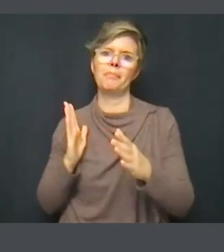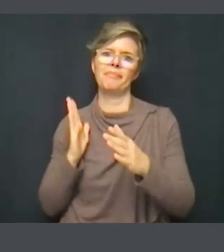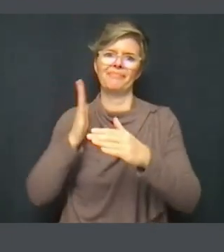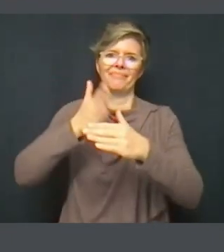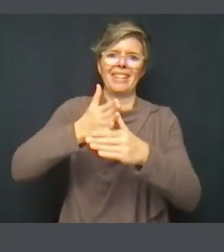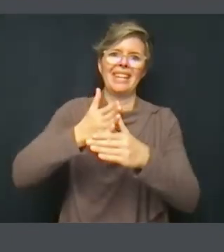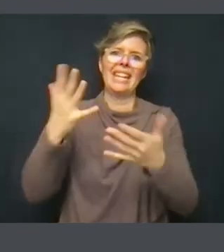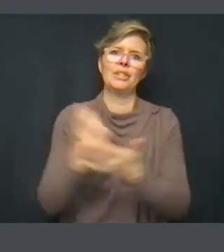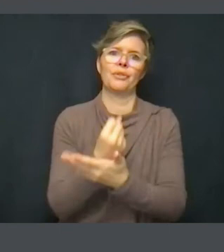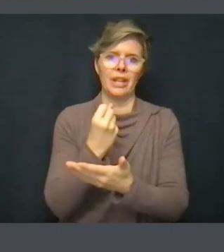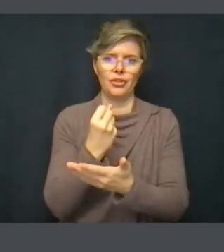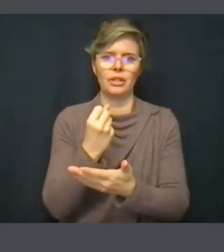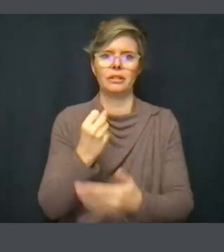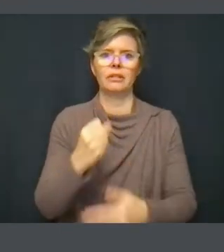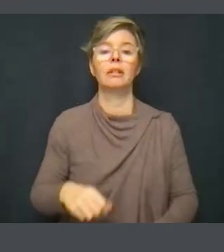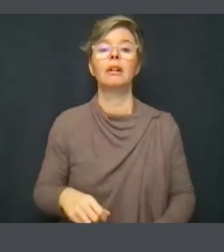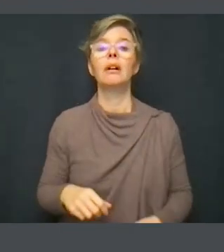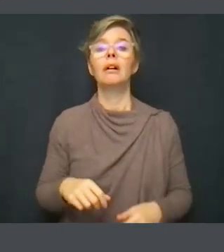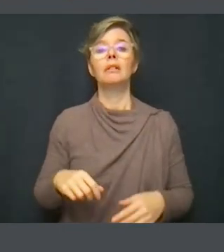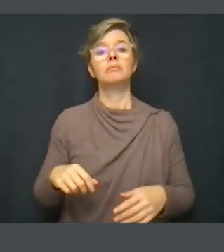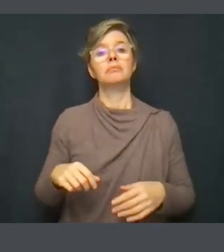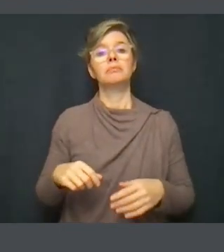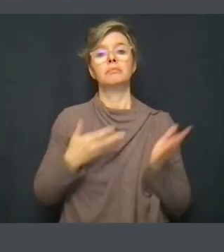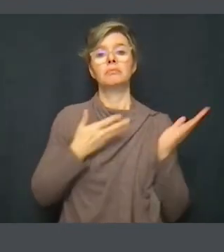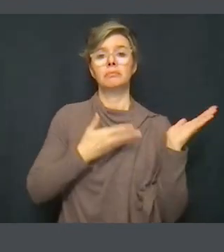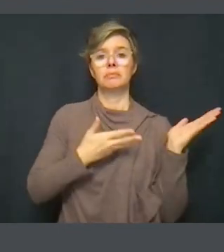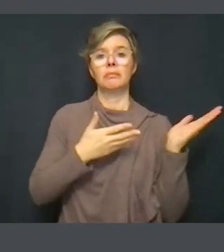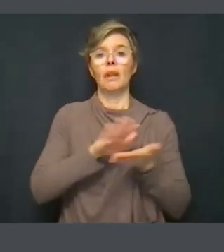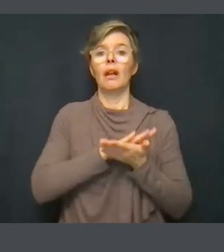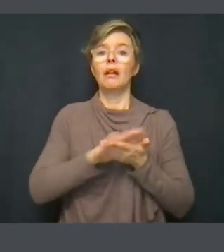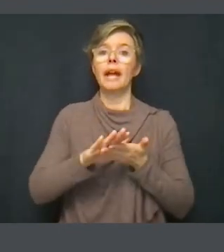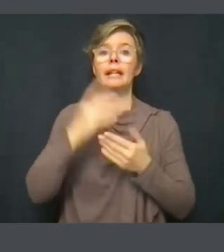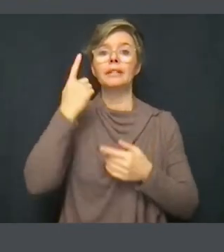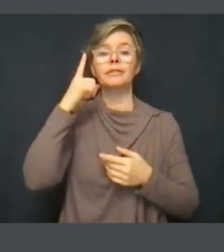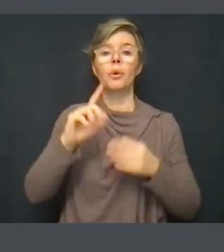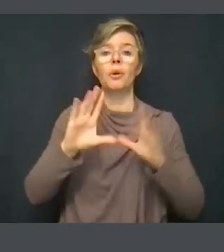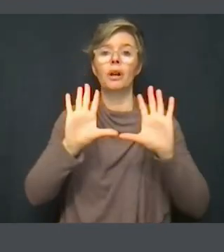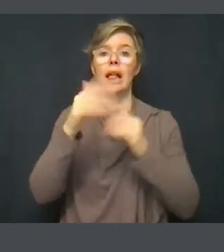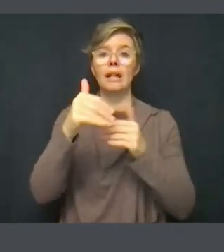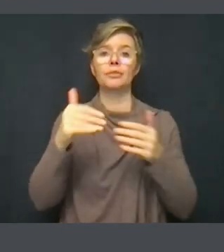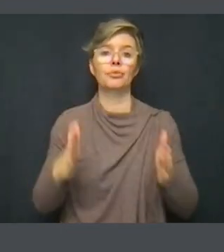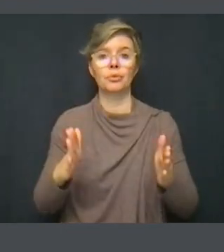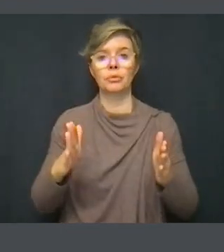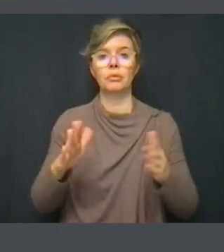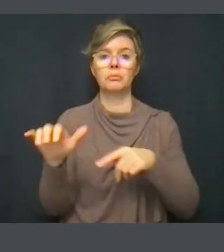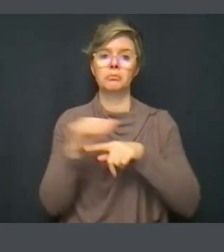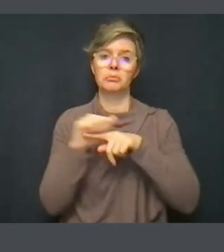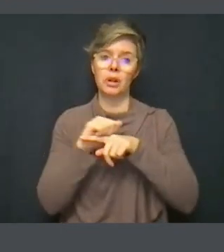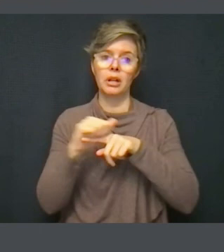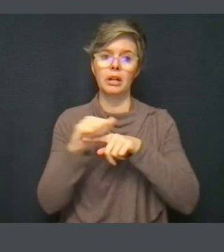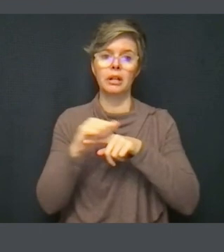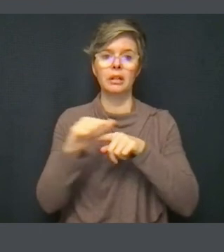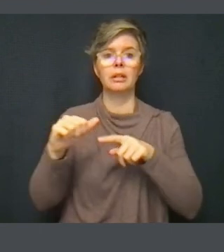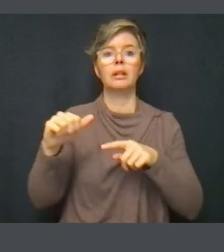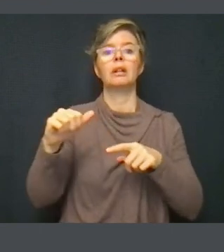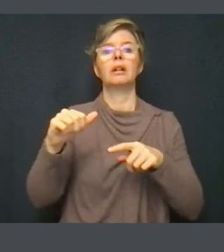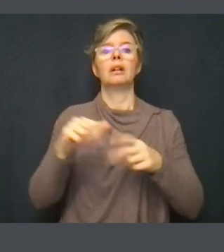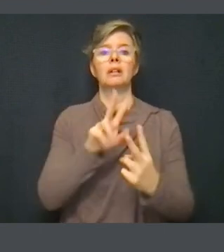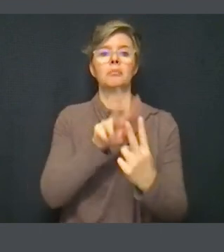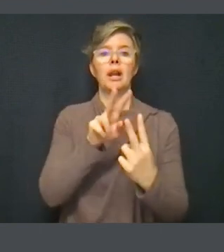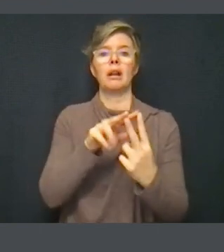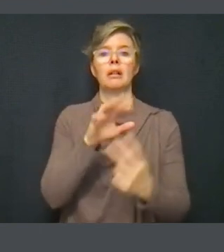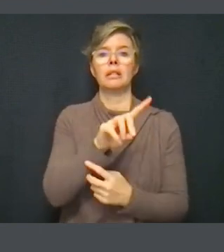This is nice for classrooms, kind of doing some peer-mediated intervention where you're pairing typically developing kids with language impaired kids.